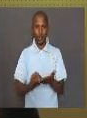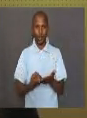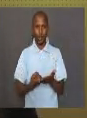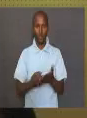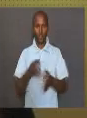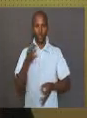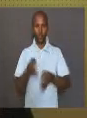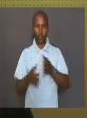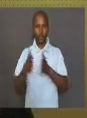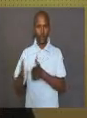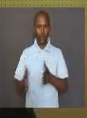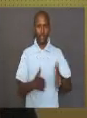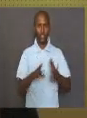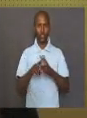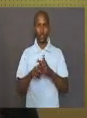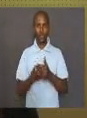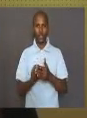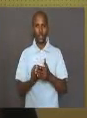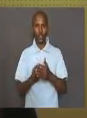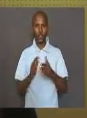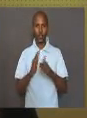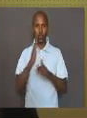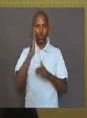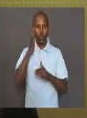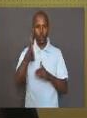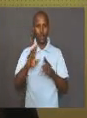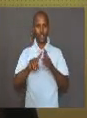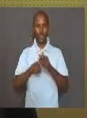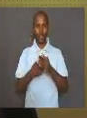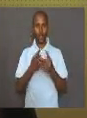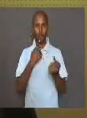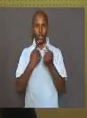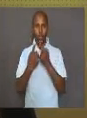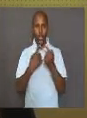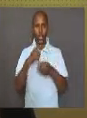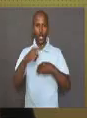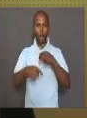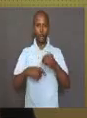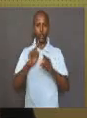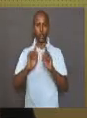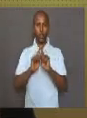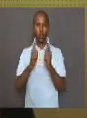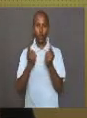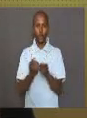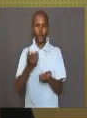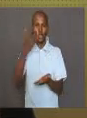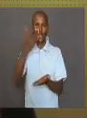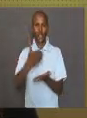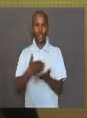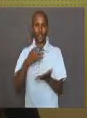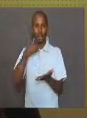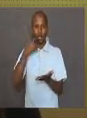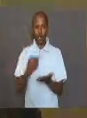If you are ready to begin, we will start by talking about grouped discrete